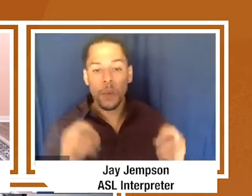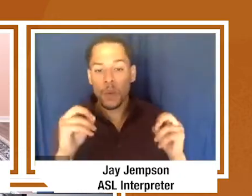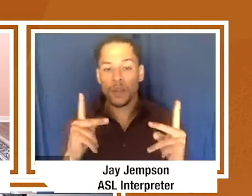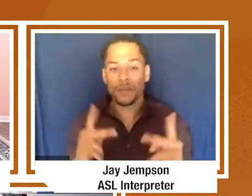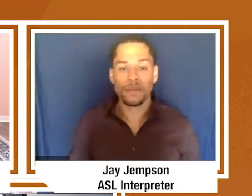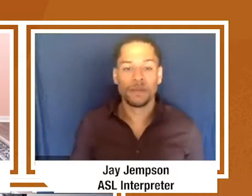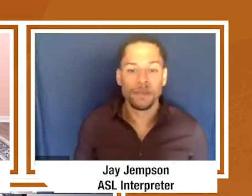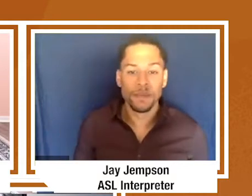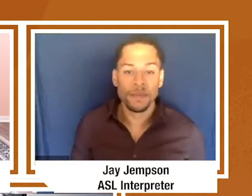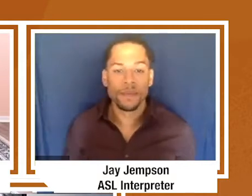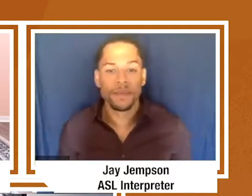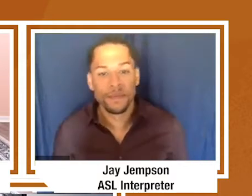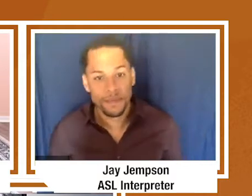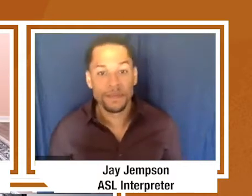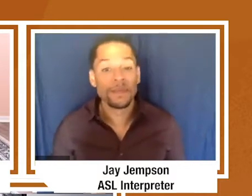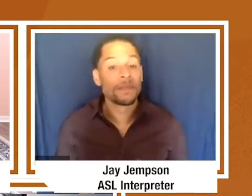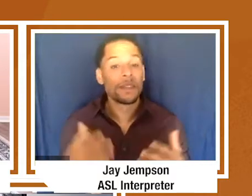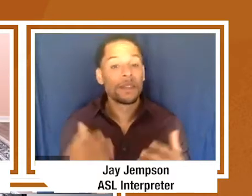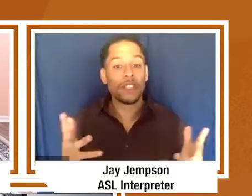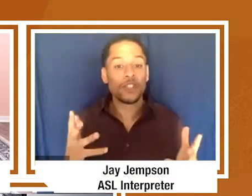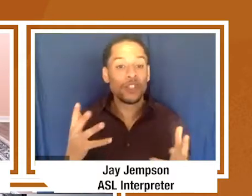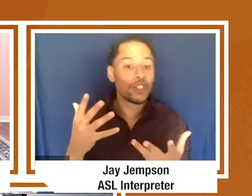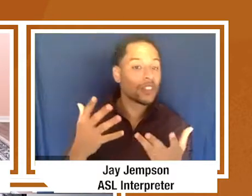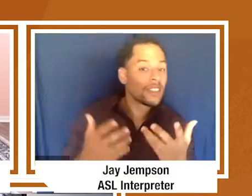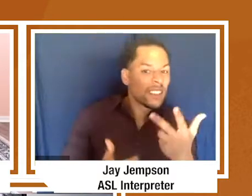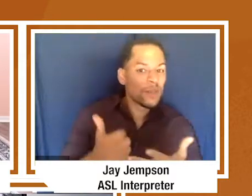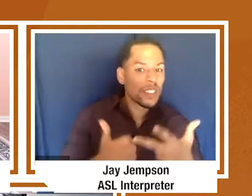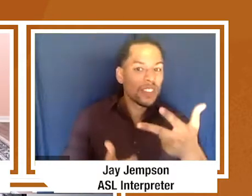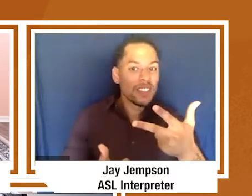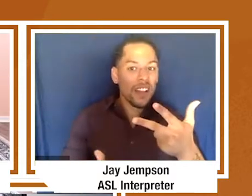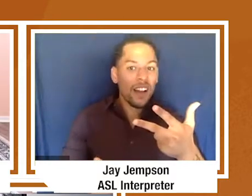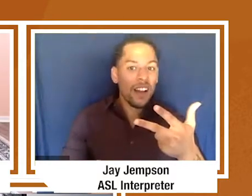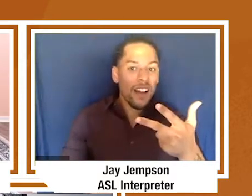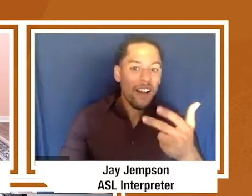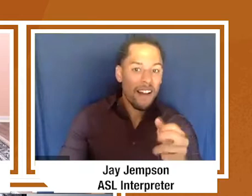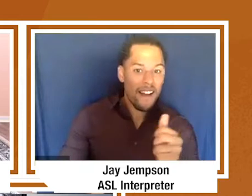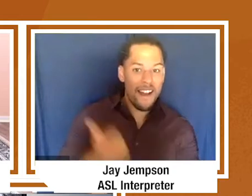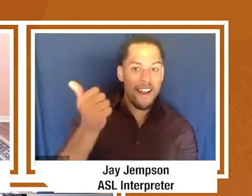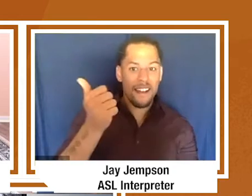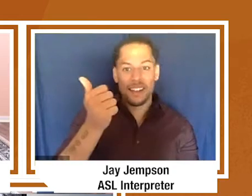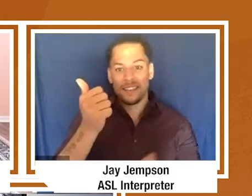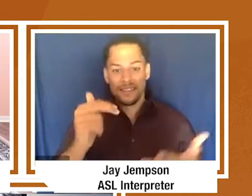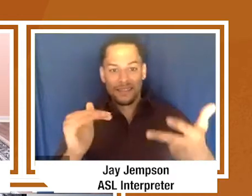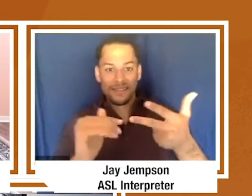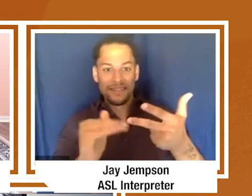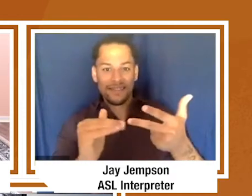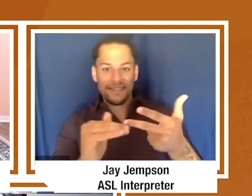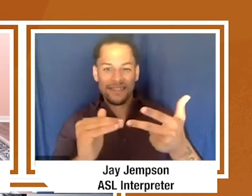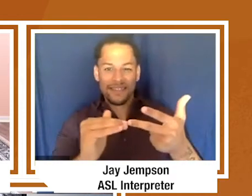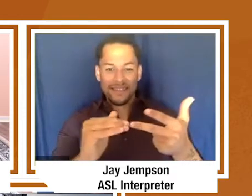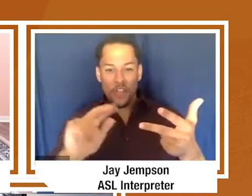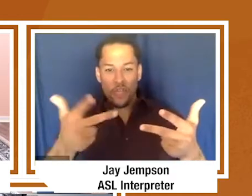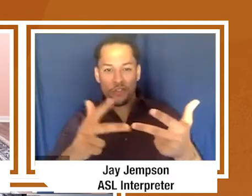All right. With that, the folks are saying Charlie was in the